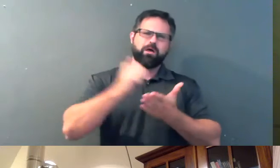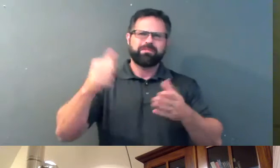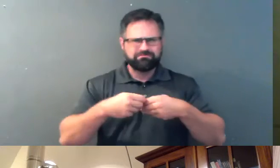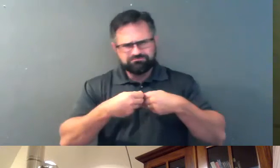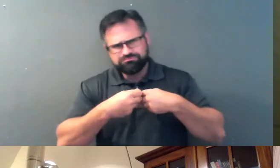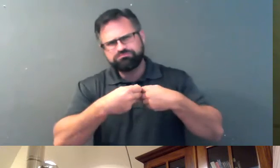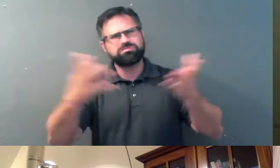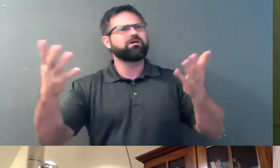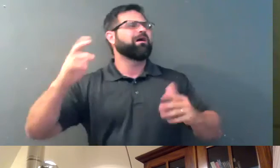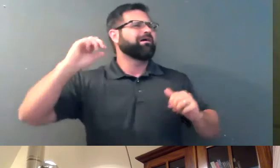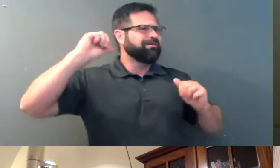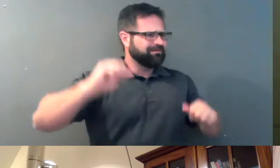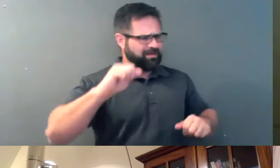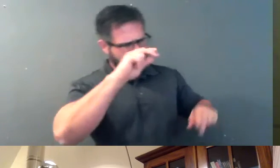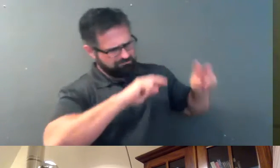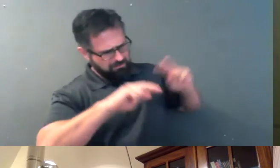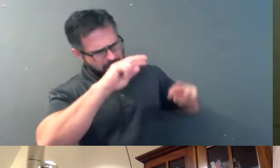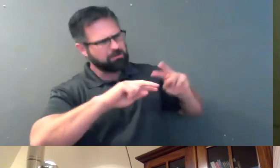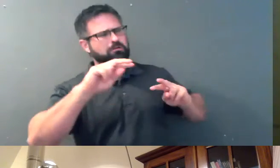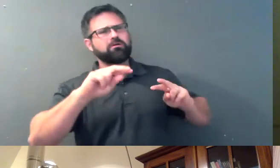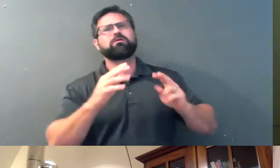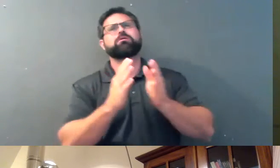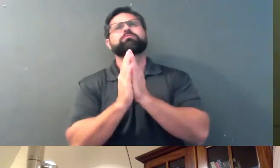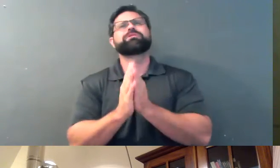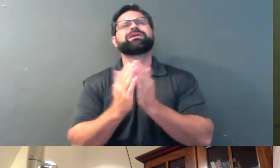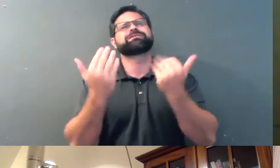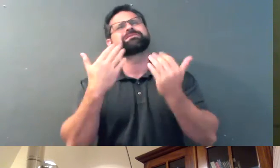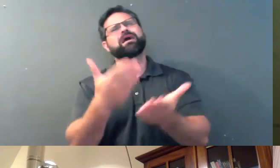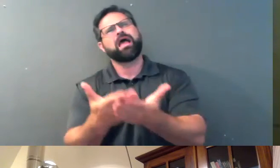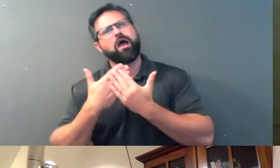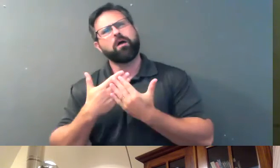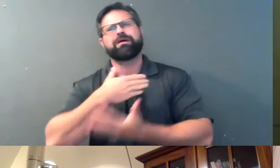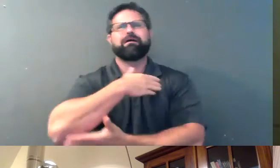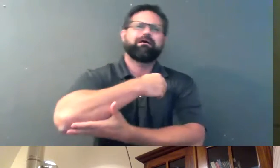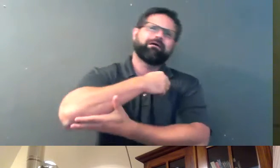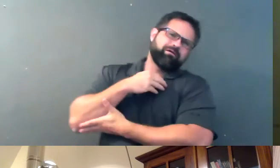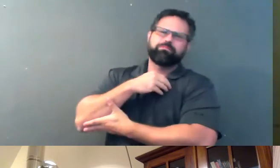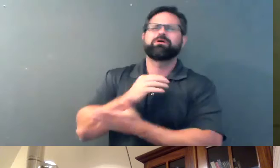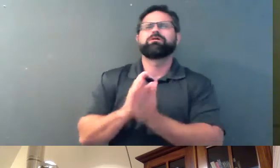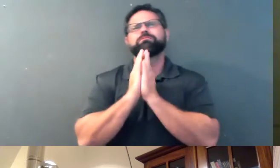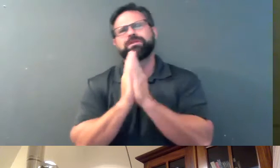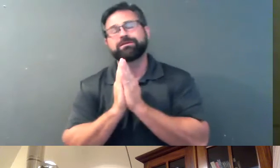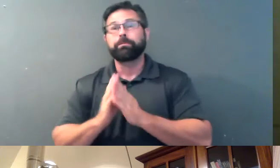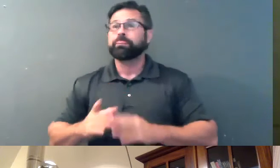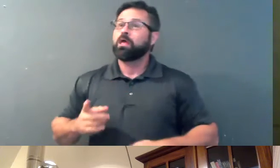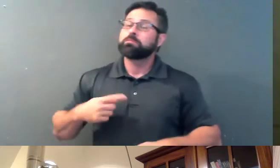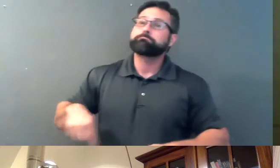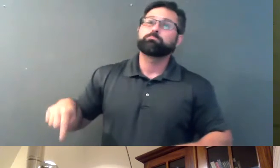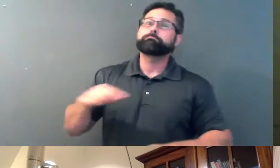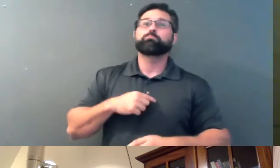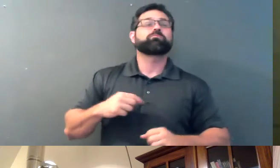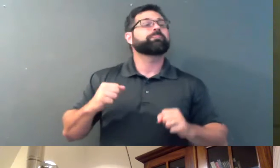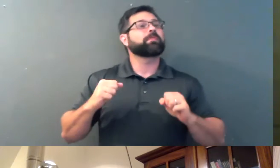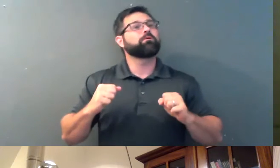every way possible. Although we cannot confirm for certain of the modality of